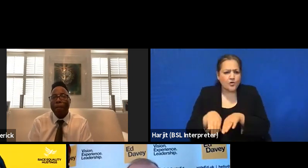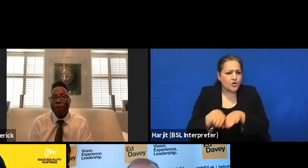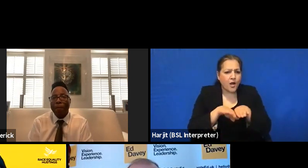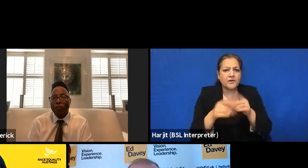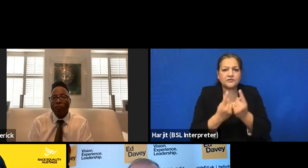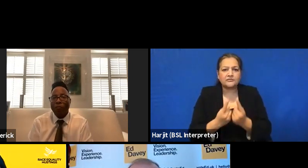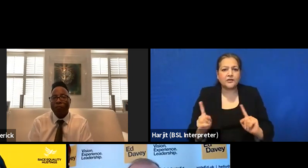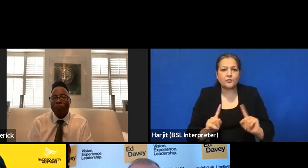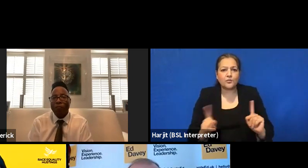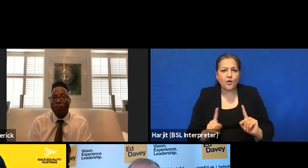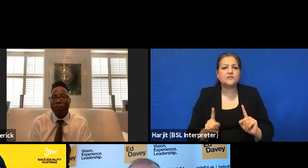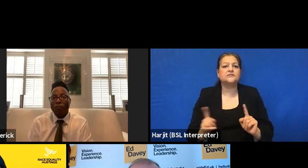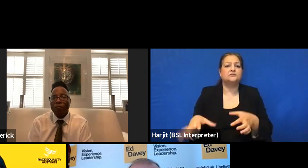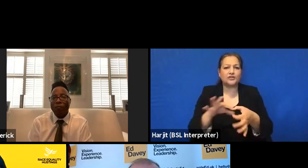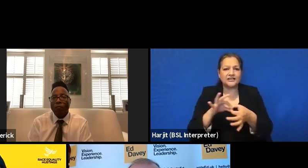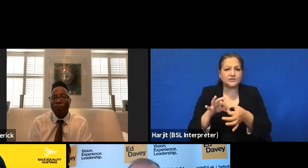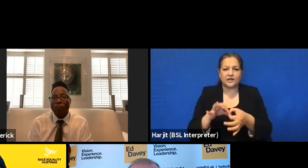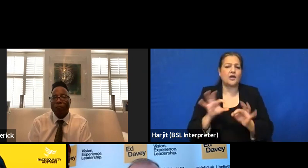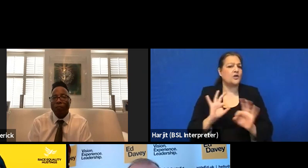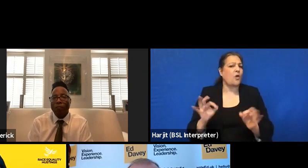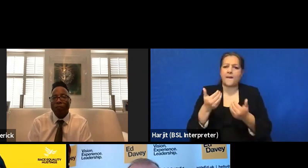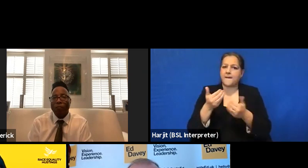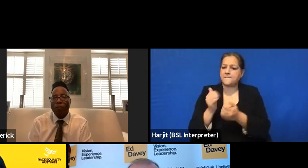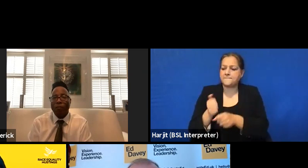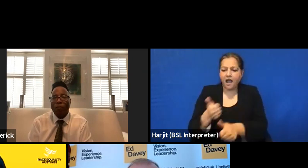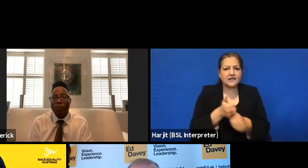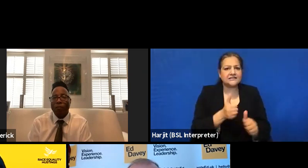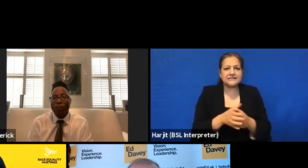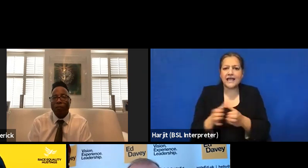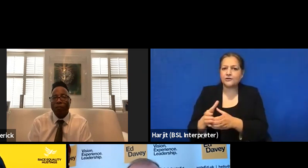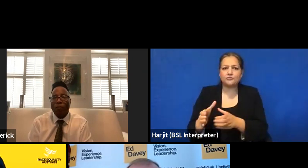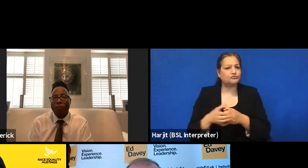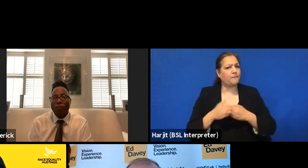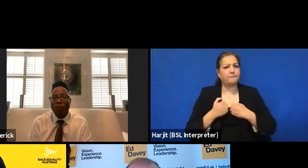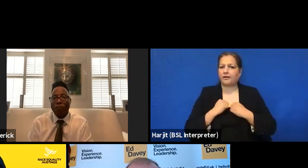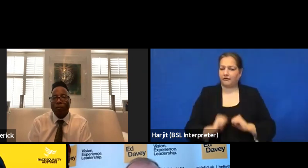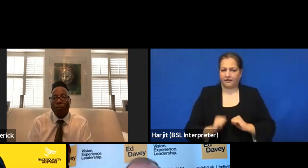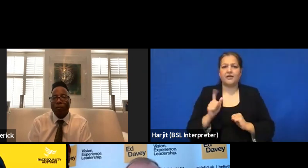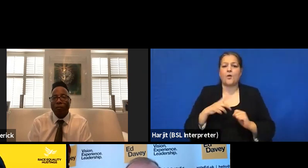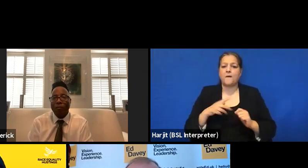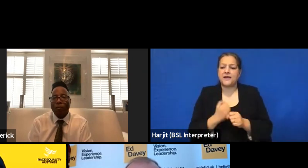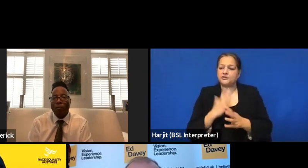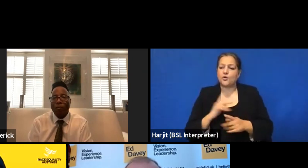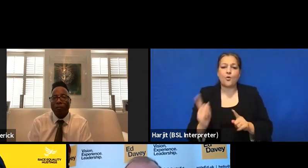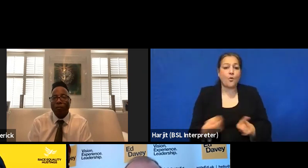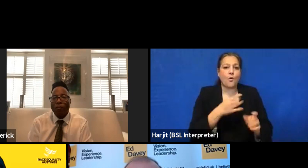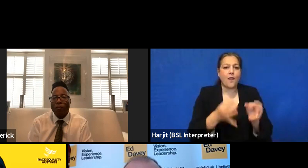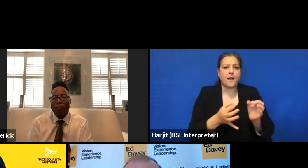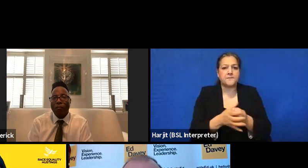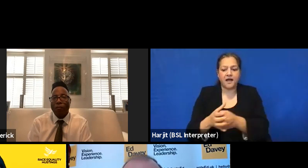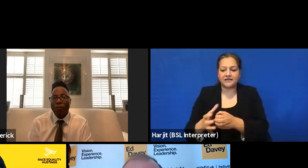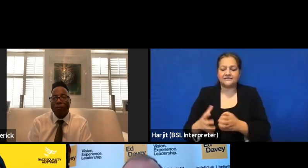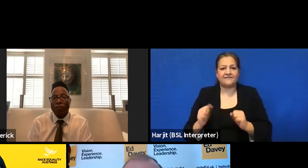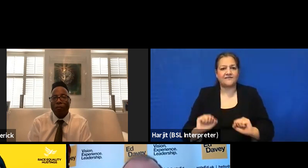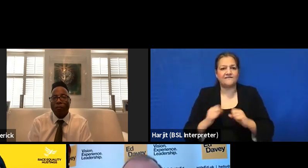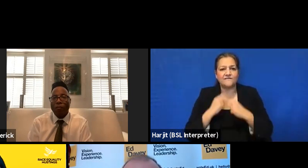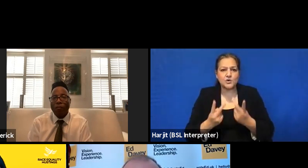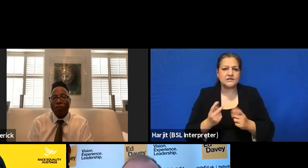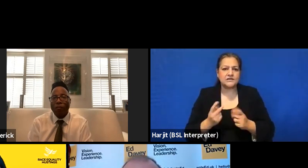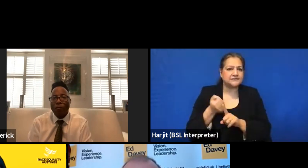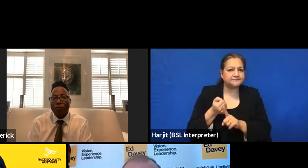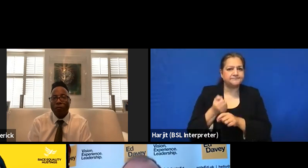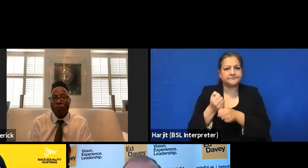non-partisan group. As a charity, we're very keen to see all parties find their voice and play their part in finding common ground on challenging